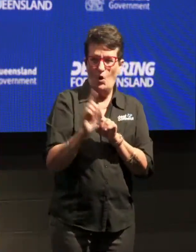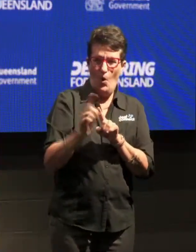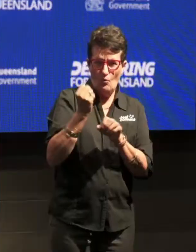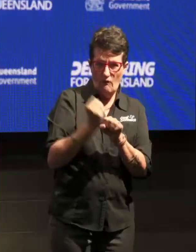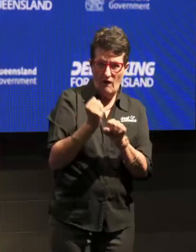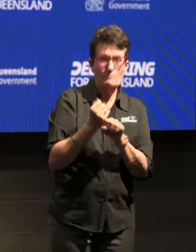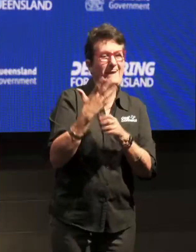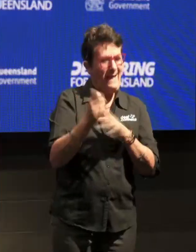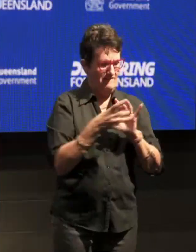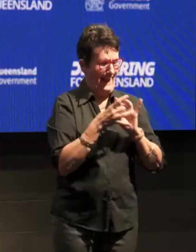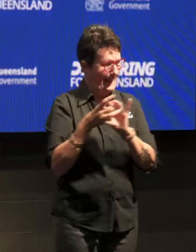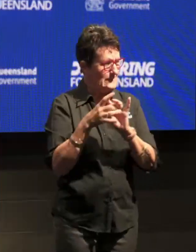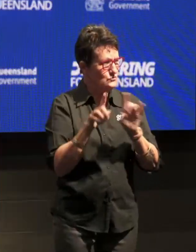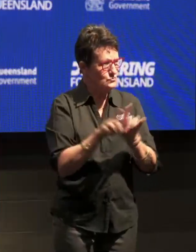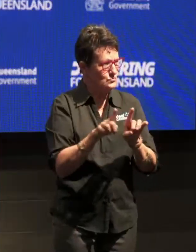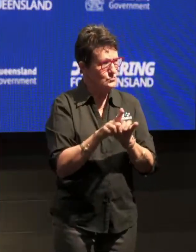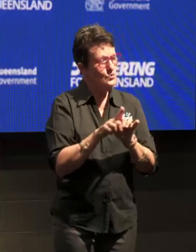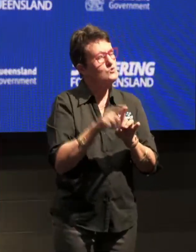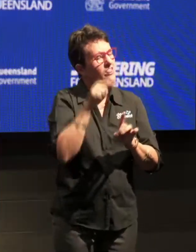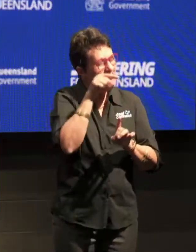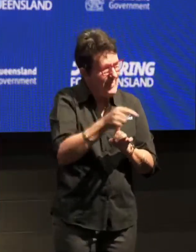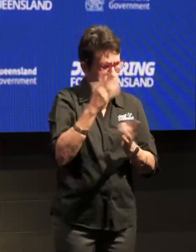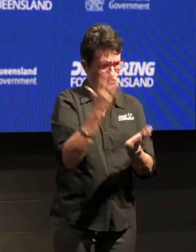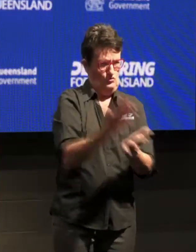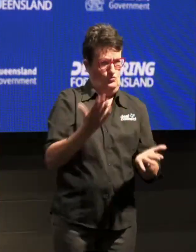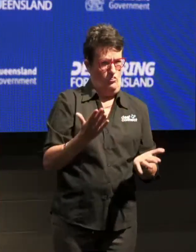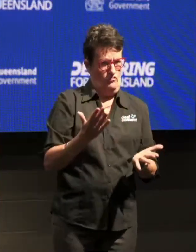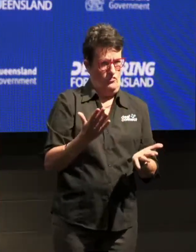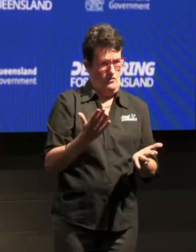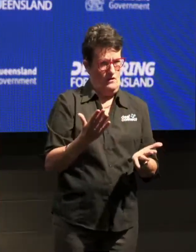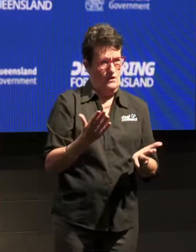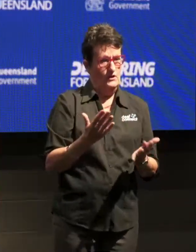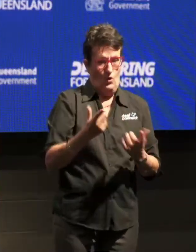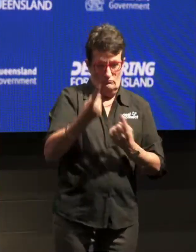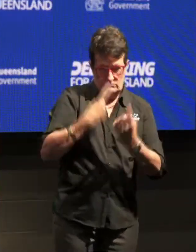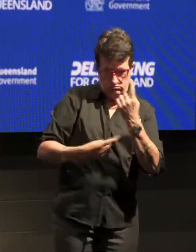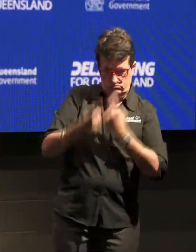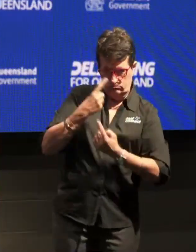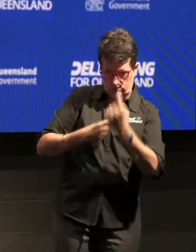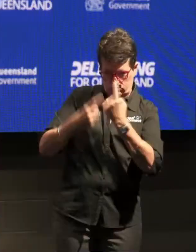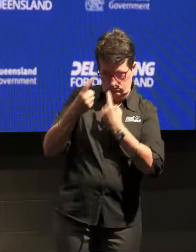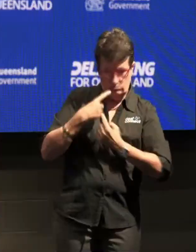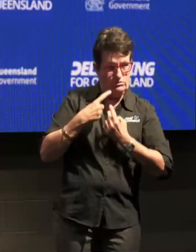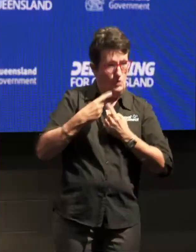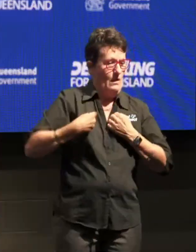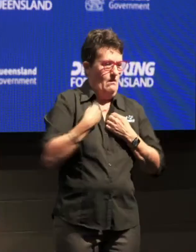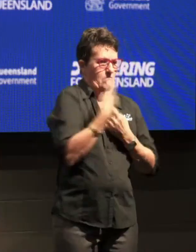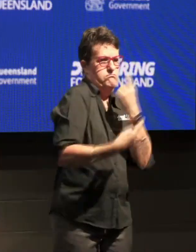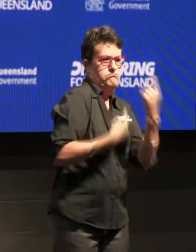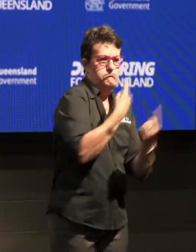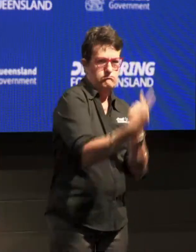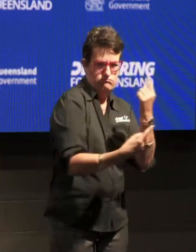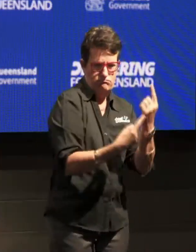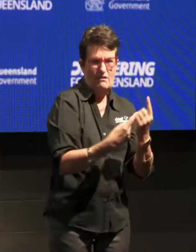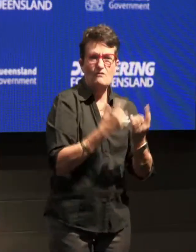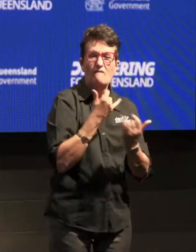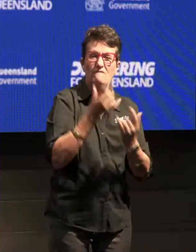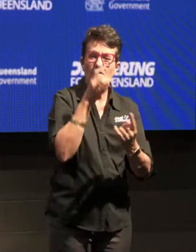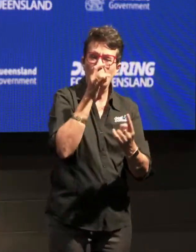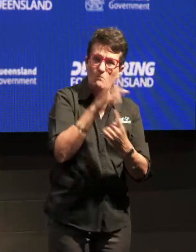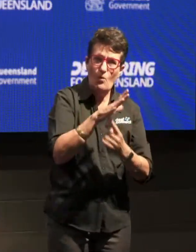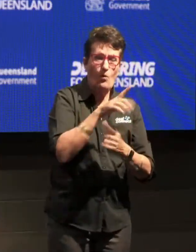have a link there. So that's a great single point of truth. And as we get the information, Queenslanders will get it. And I hope that